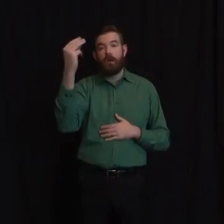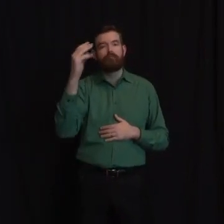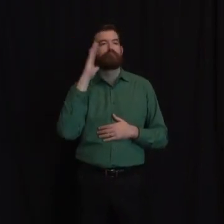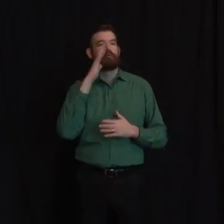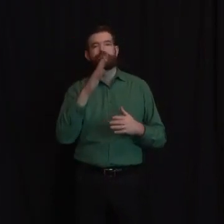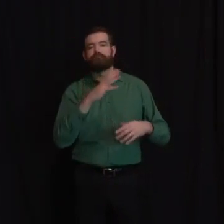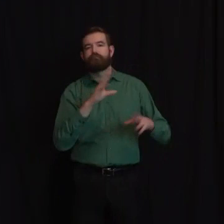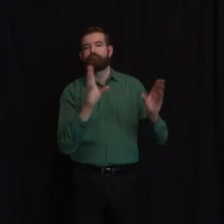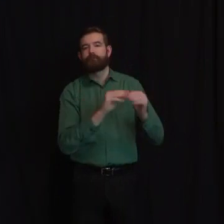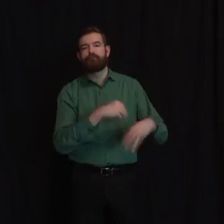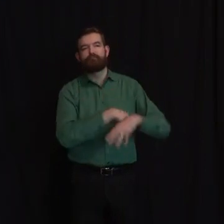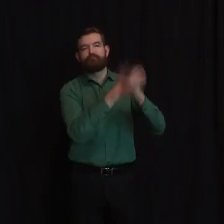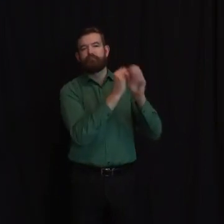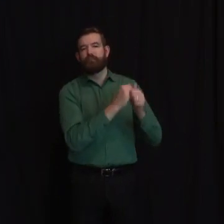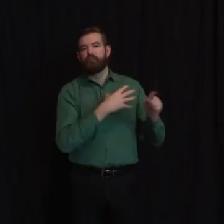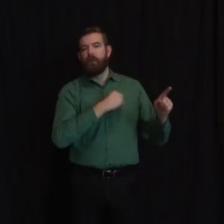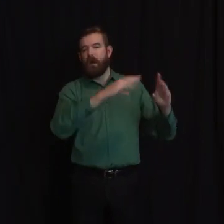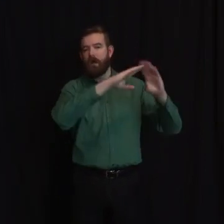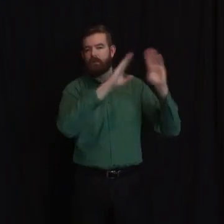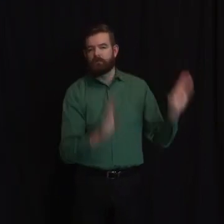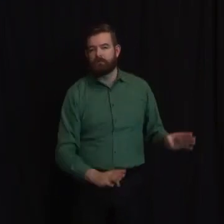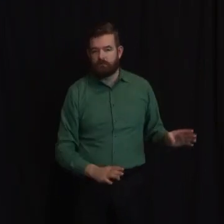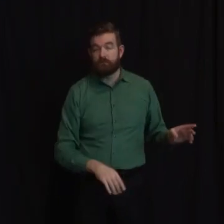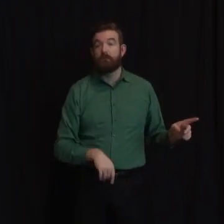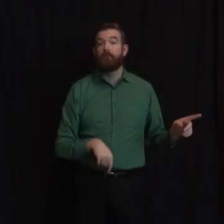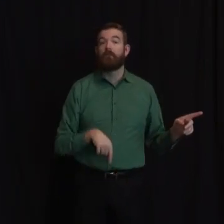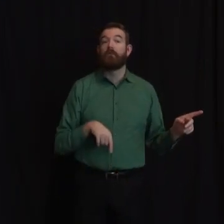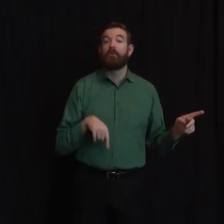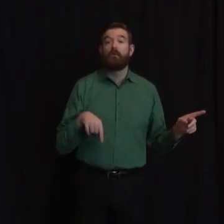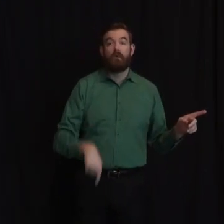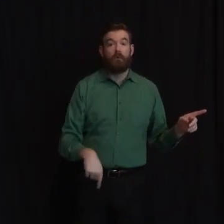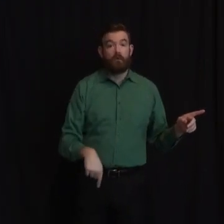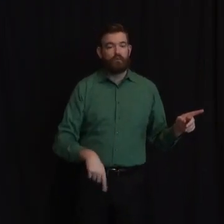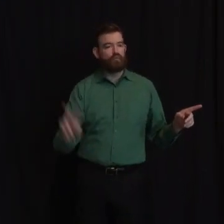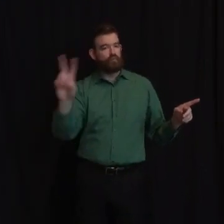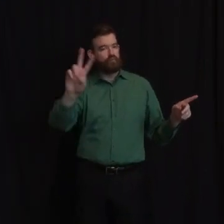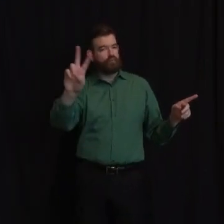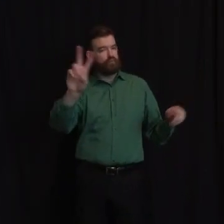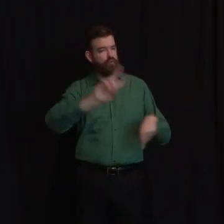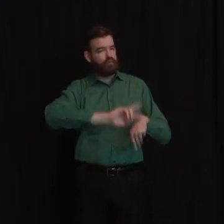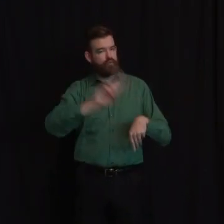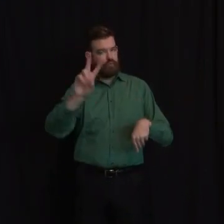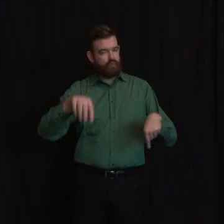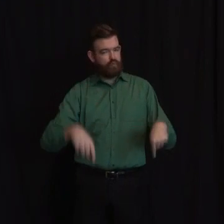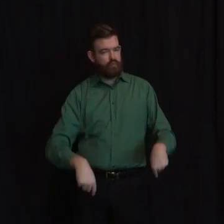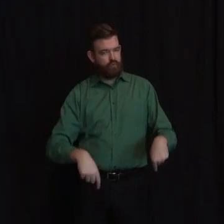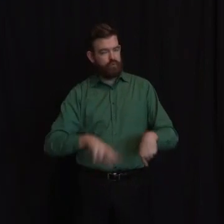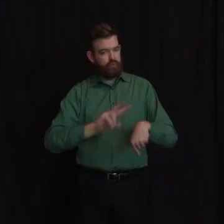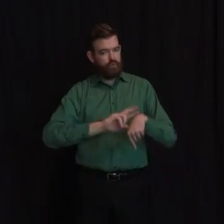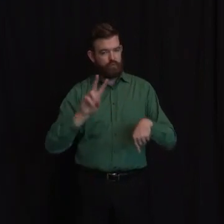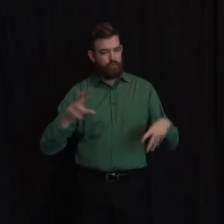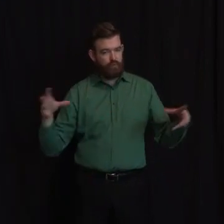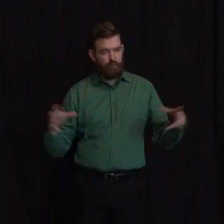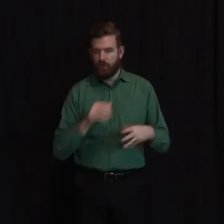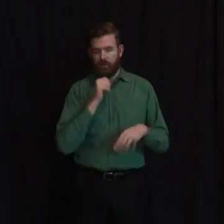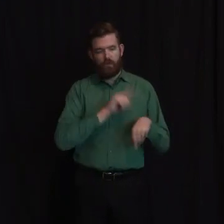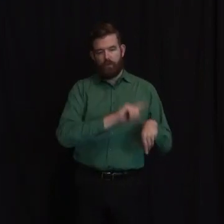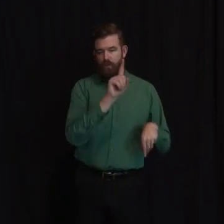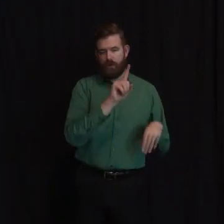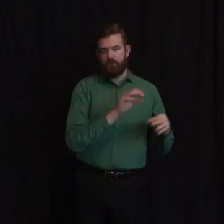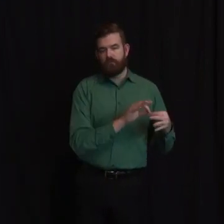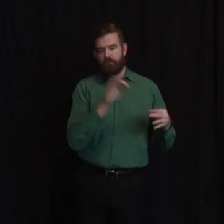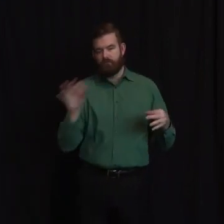be together for that, folks. But we'll be here at 2 o'clock on Monday and not 1 o'clock. And then Tuesday and Wednesday,